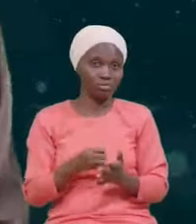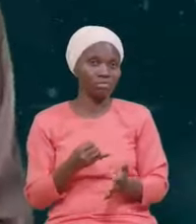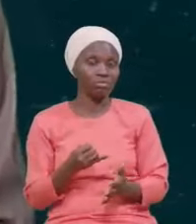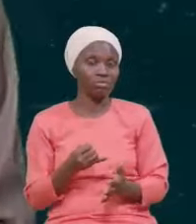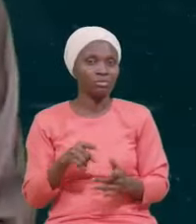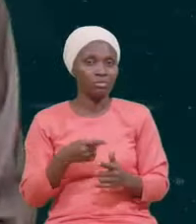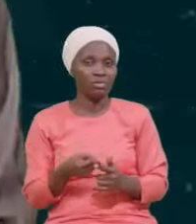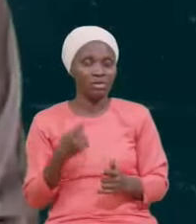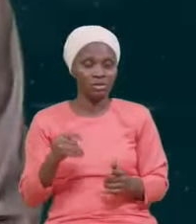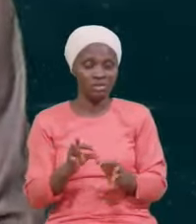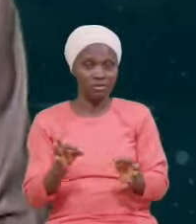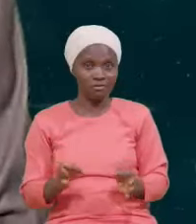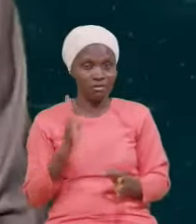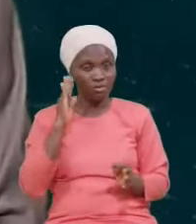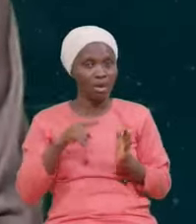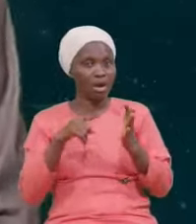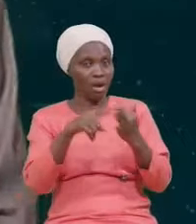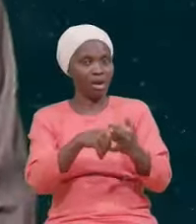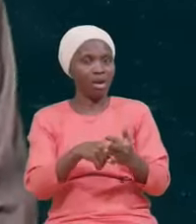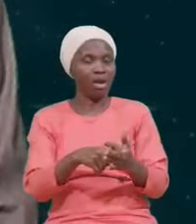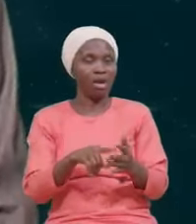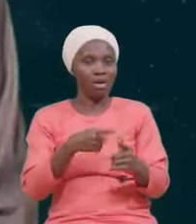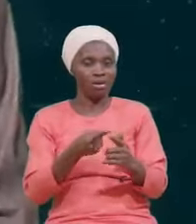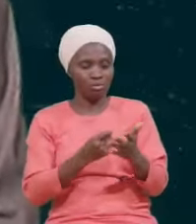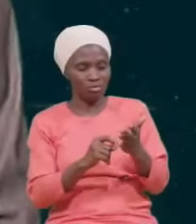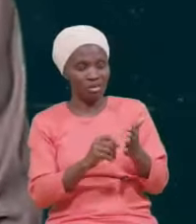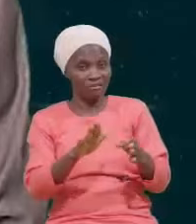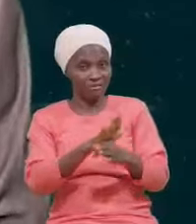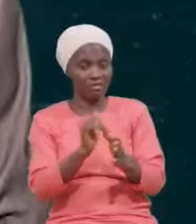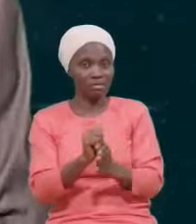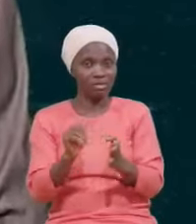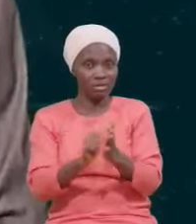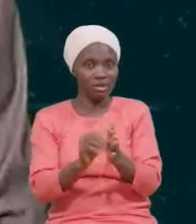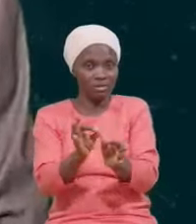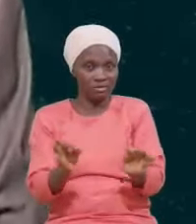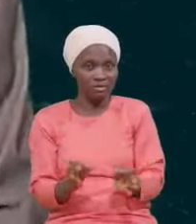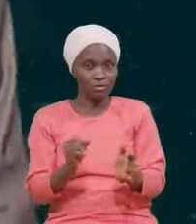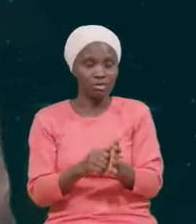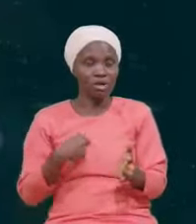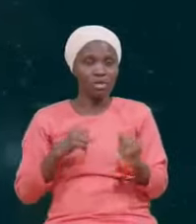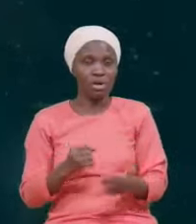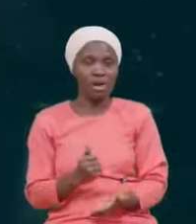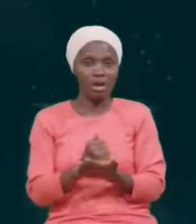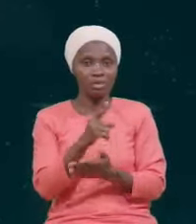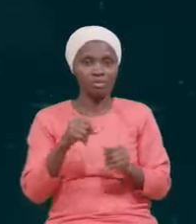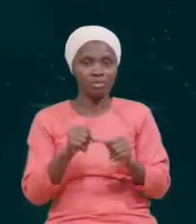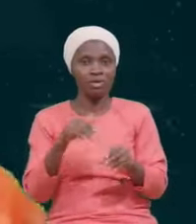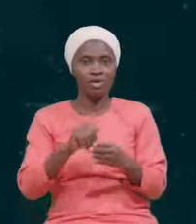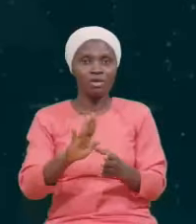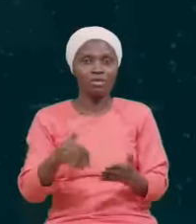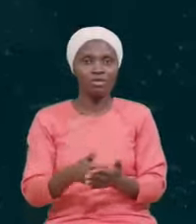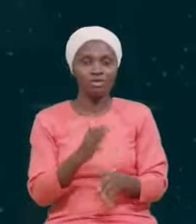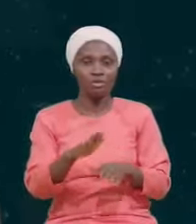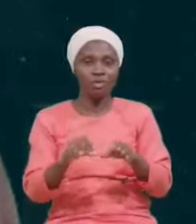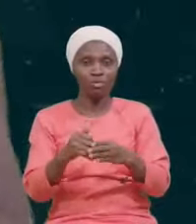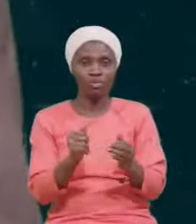then a form will appear. Fill it so we'll assist you further in your new walk with the